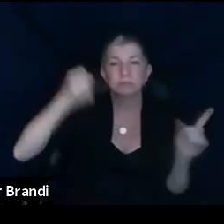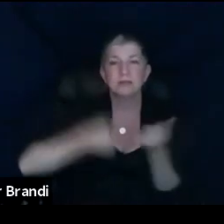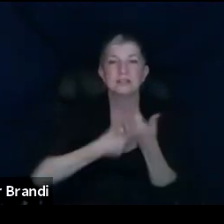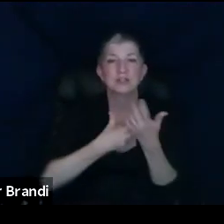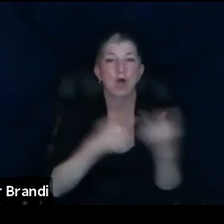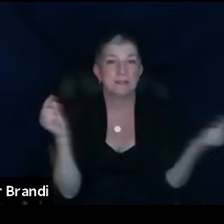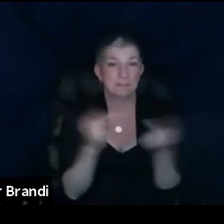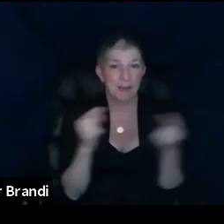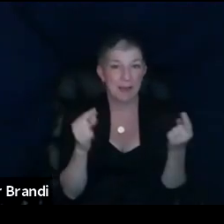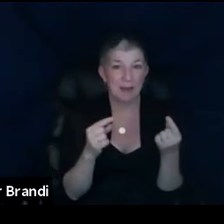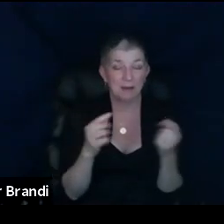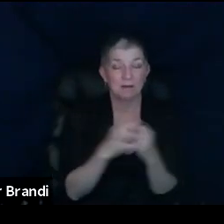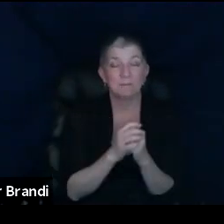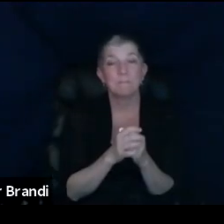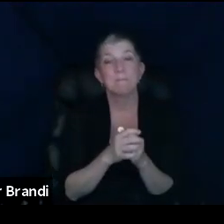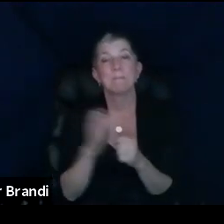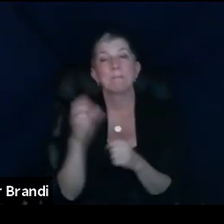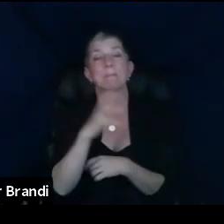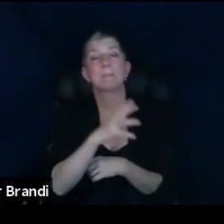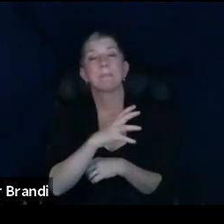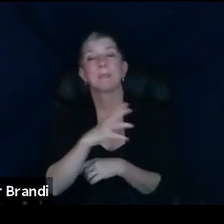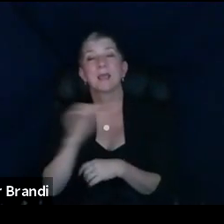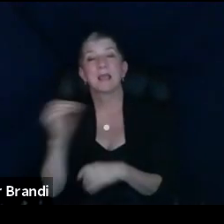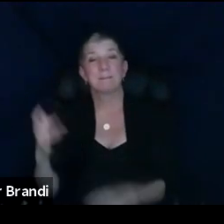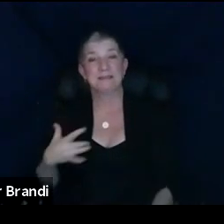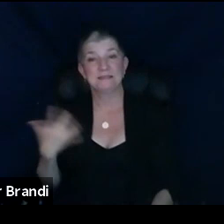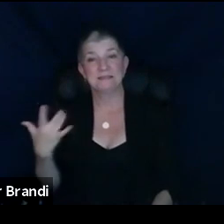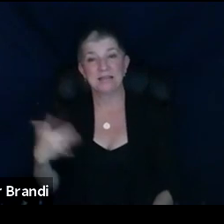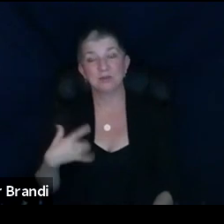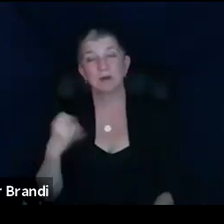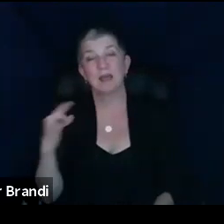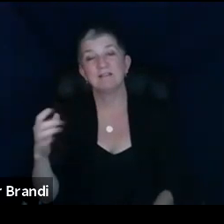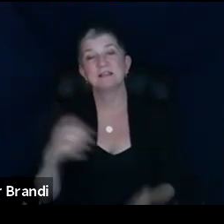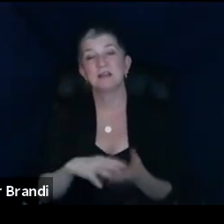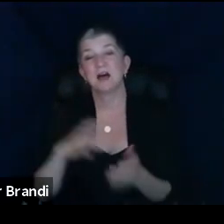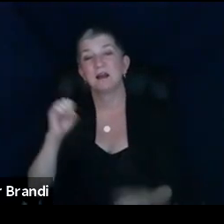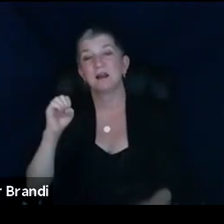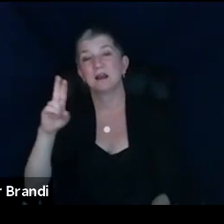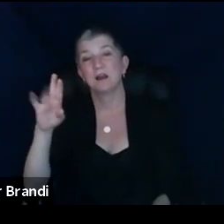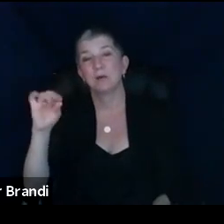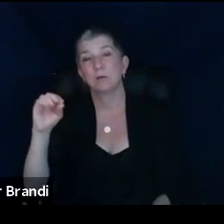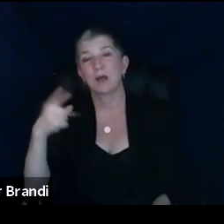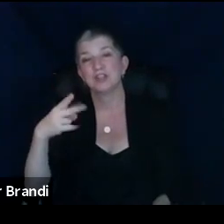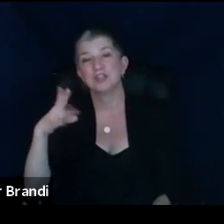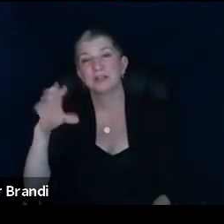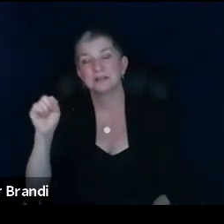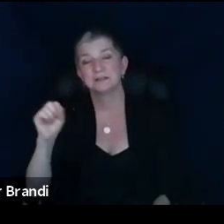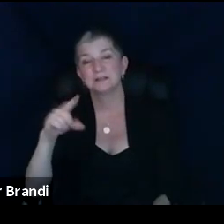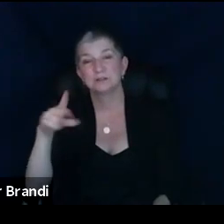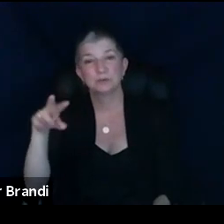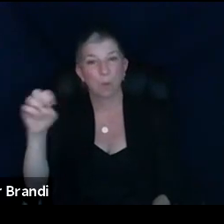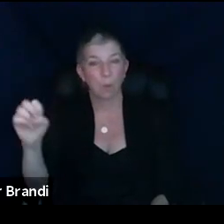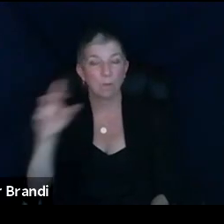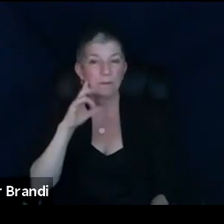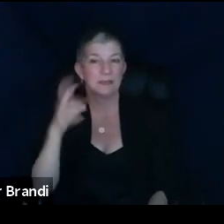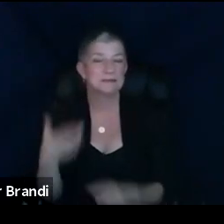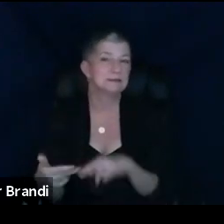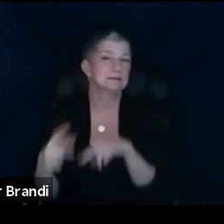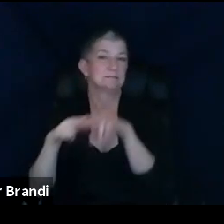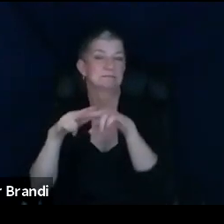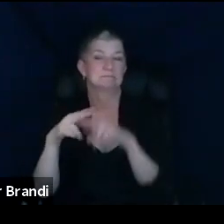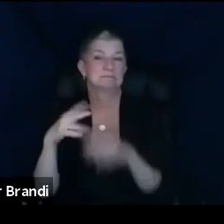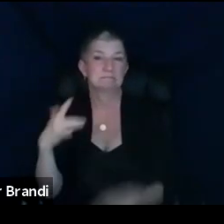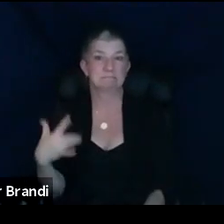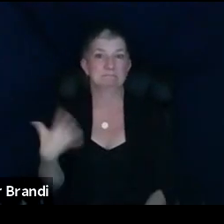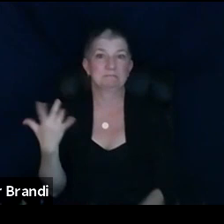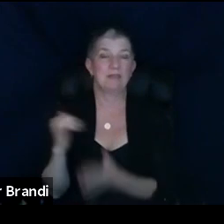pain, and can be sensual if it's over an erogenous zone, because then it also increases sensation to that